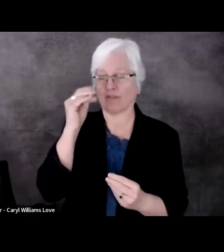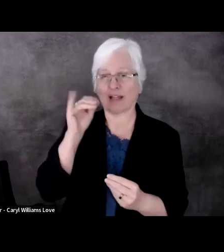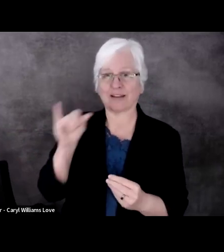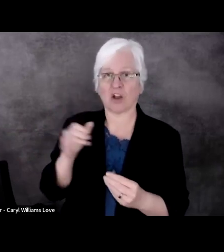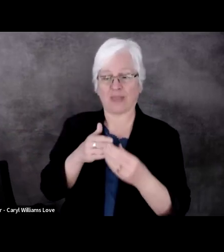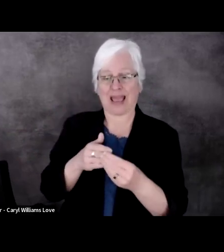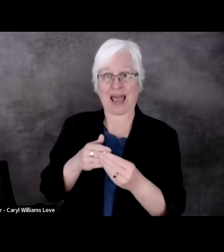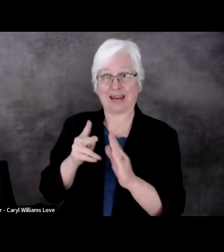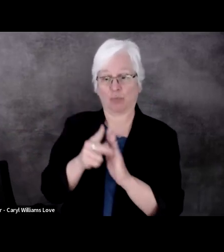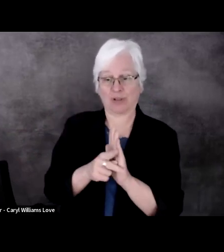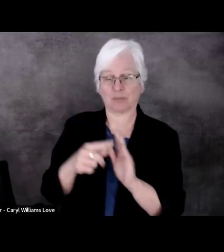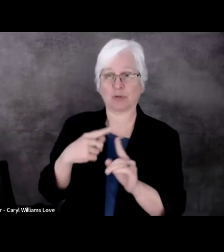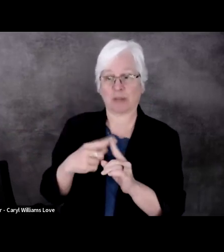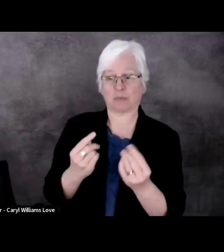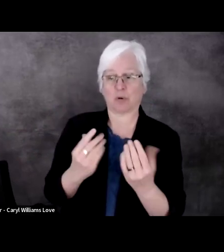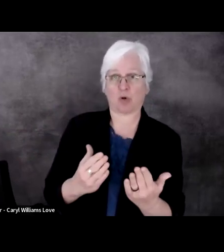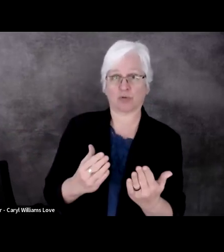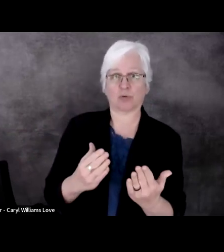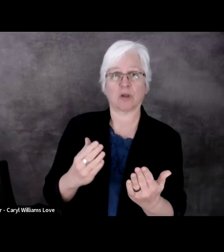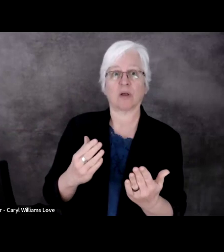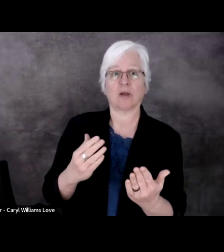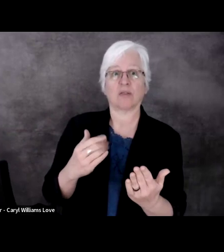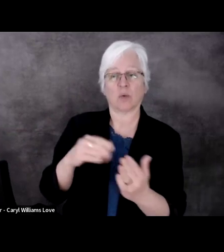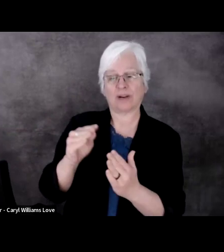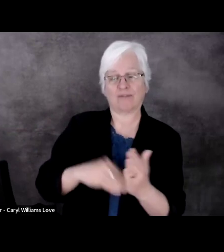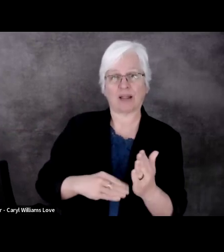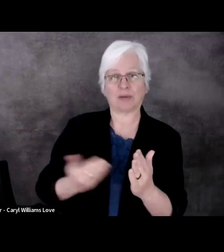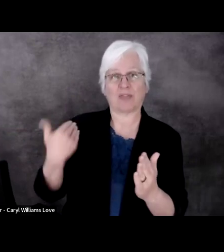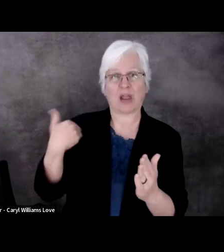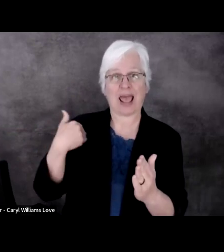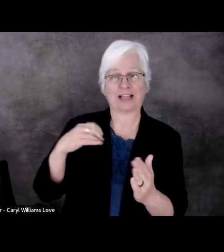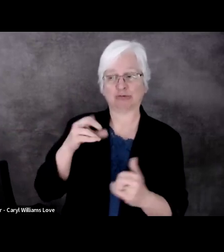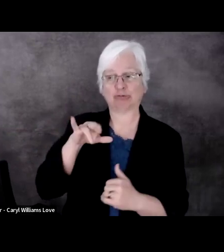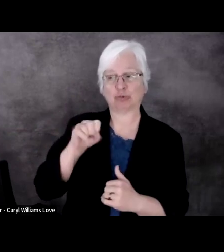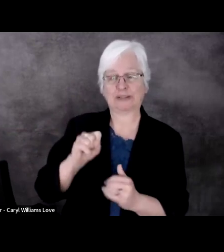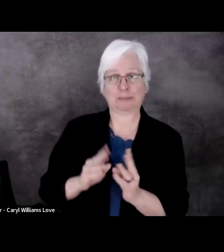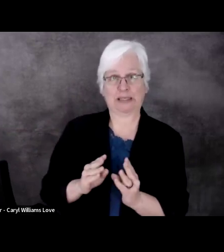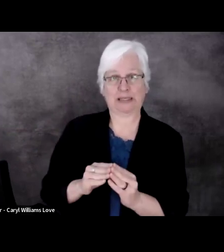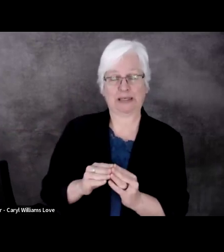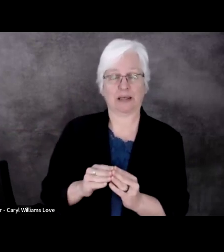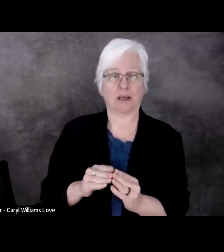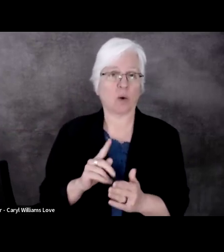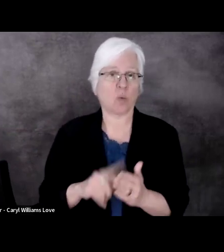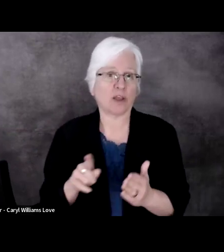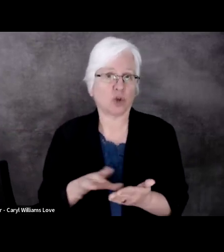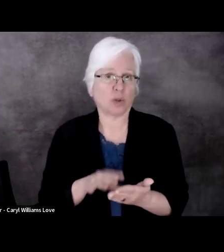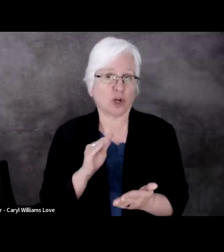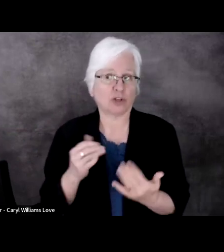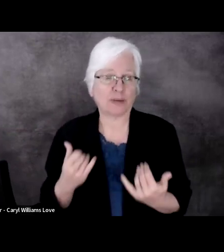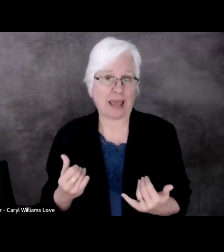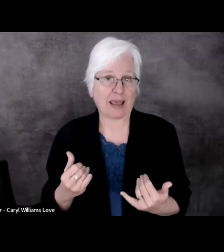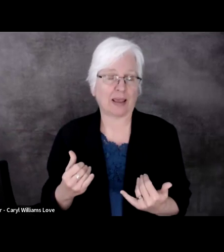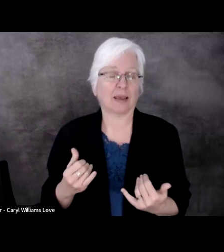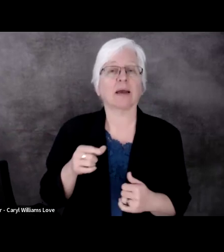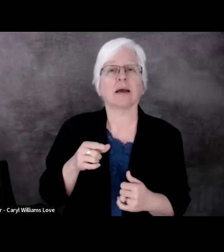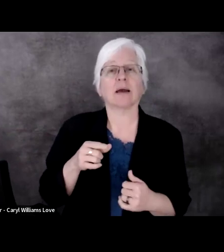and proposals for metrics that we developed at our last CRIS meeting, based on what you learned today, or what you already knew about